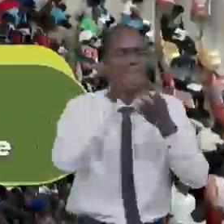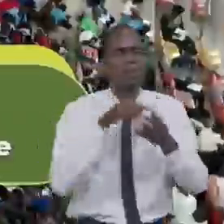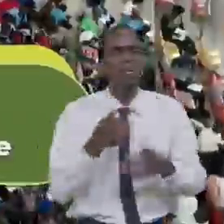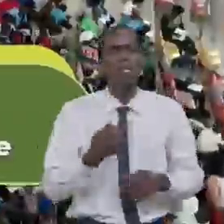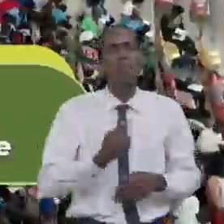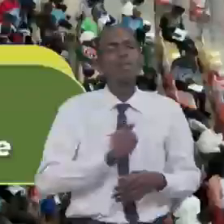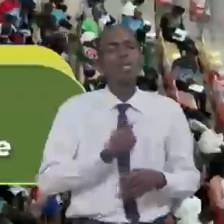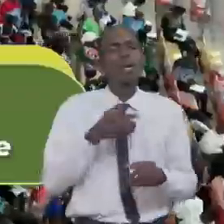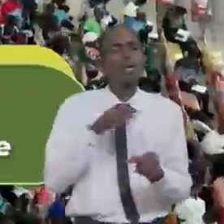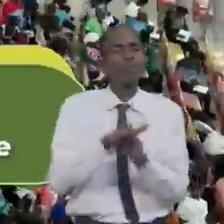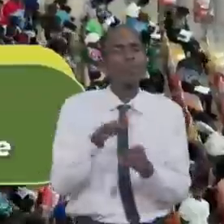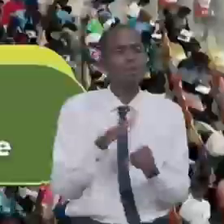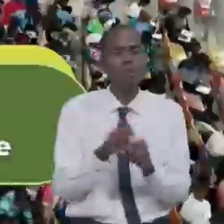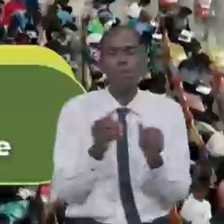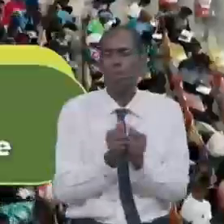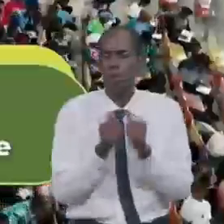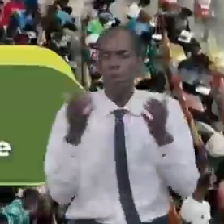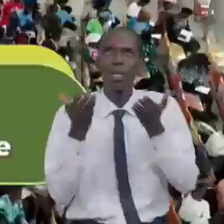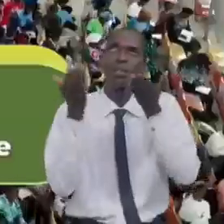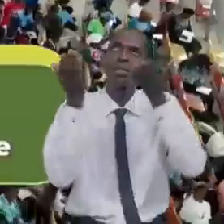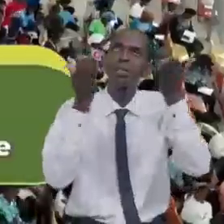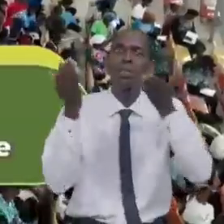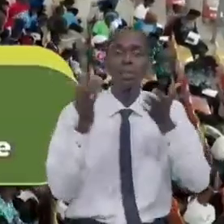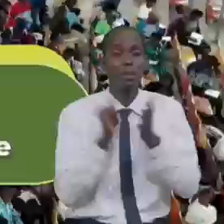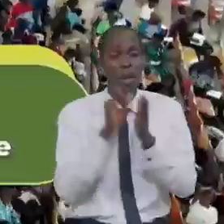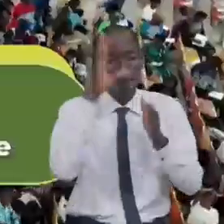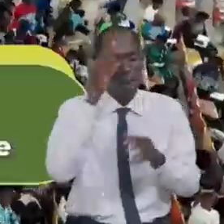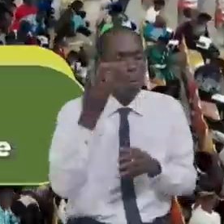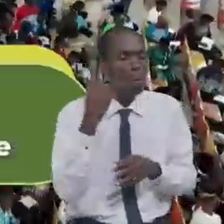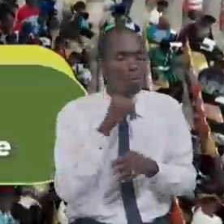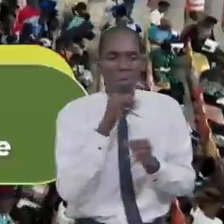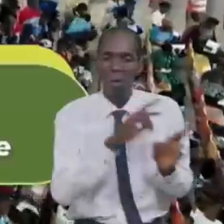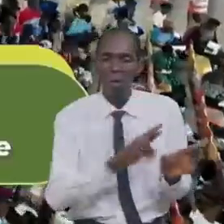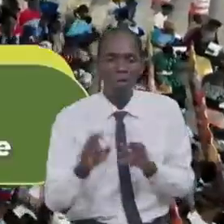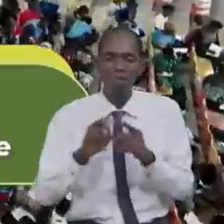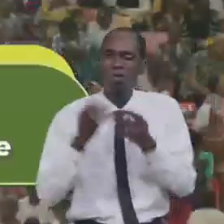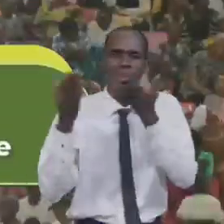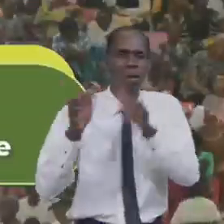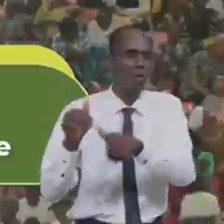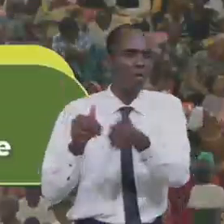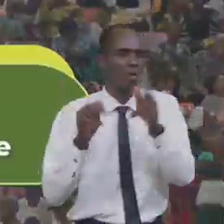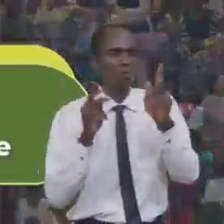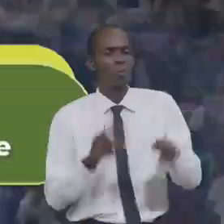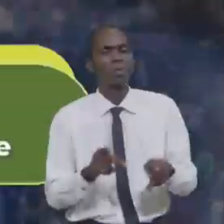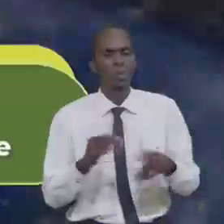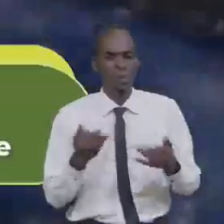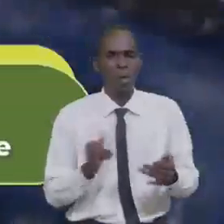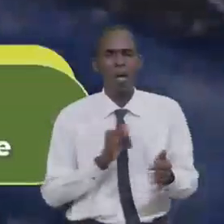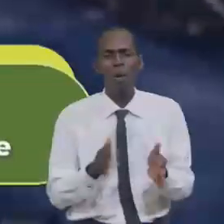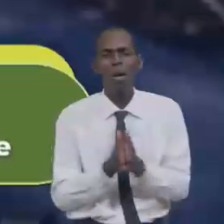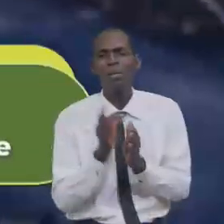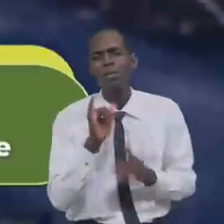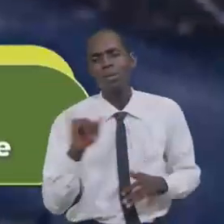Self-sufficiency without service. He wasn't ready to serve any other person. I'm asking you, what you